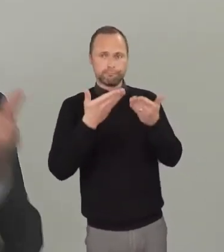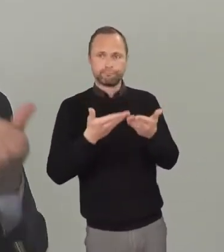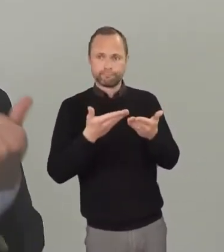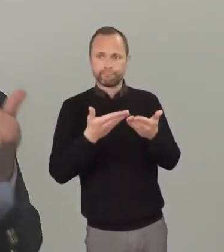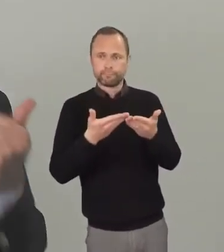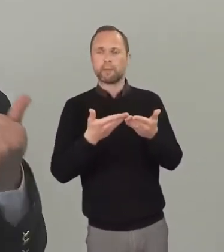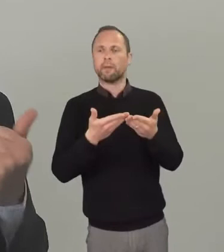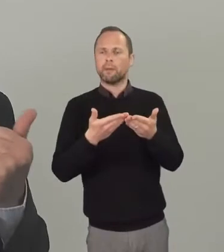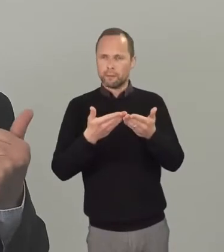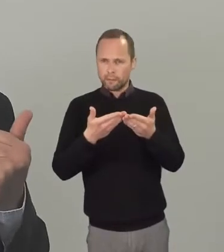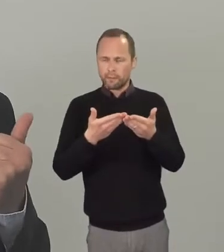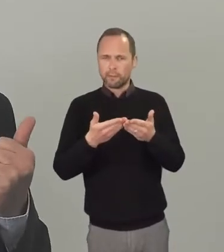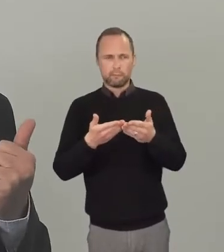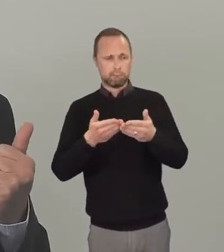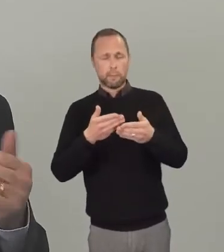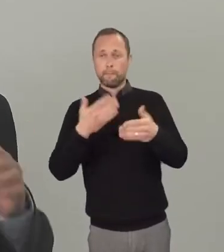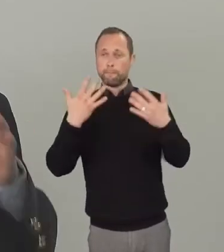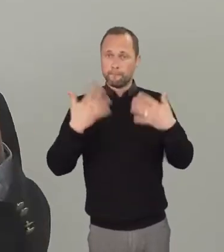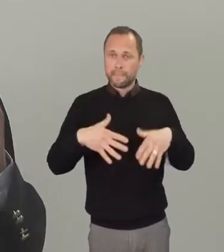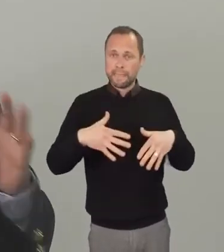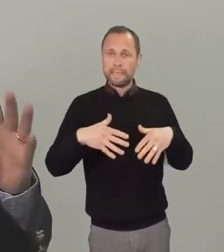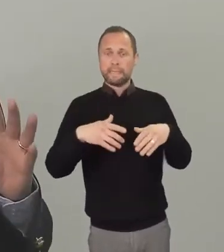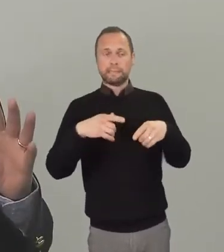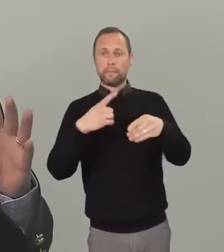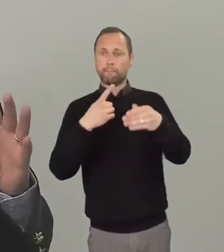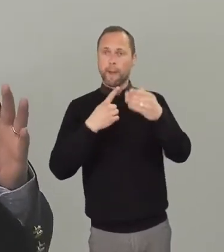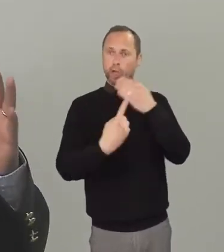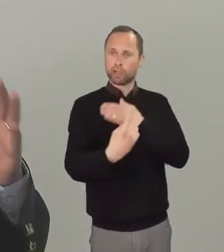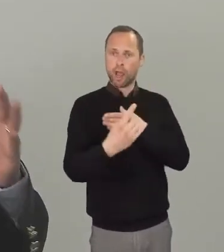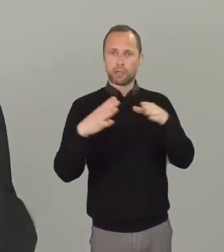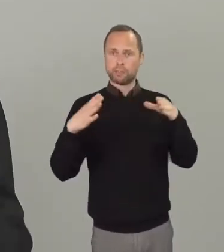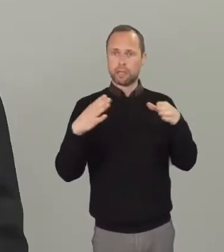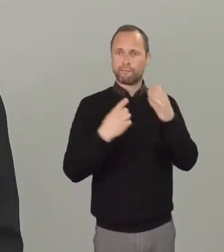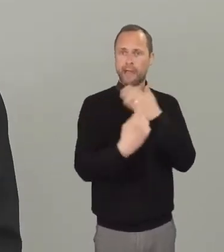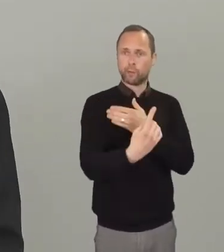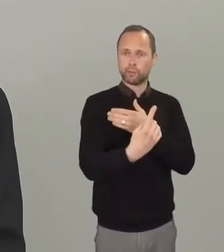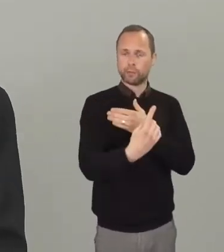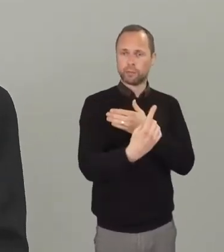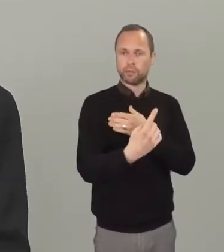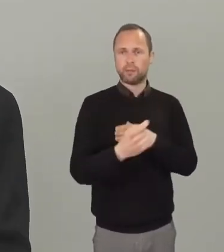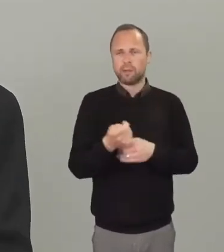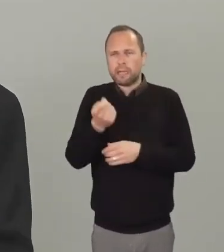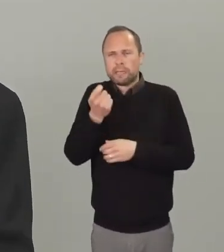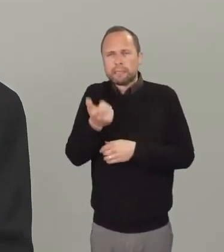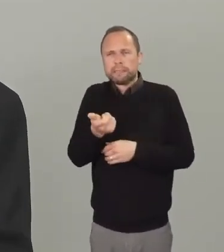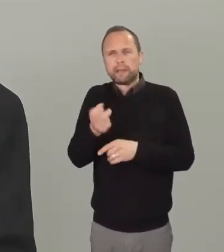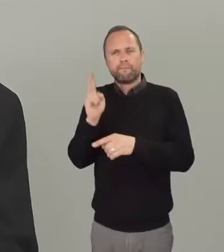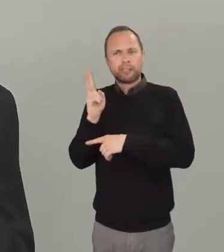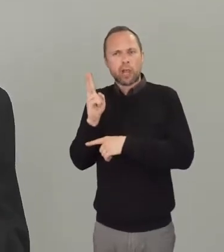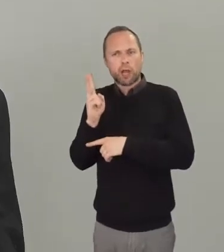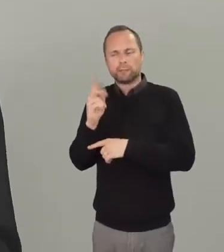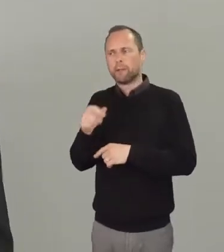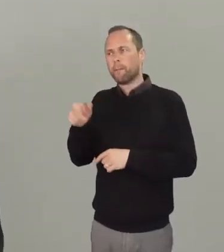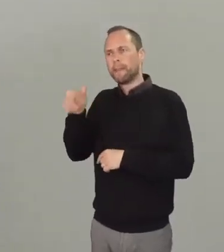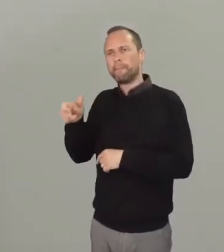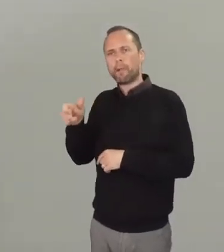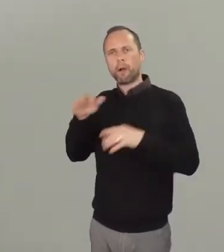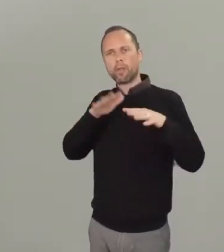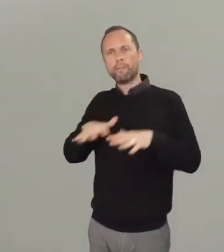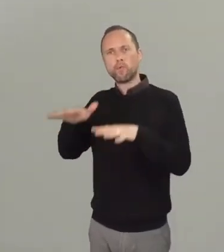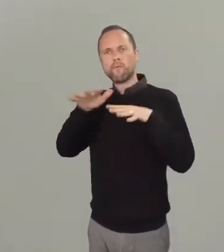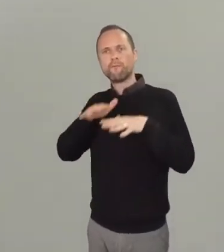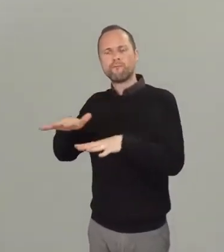the least evangelized, and the people on the move. The first 2 of